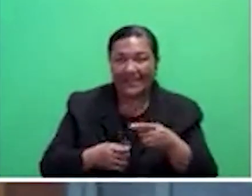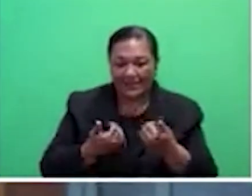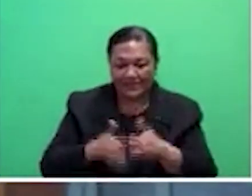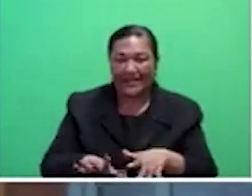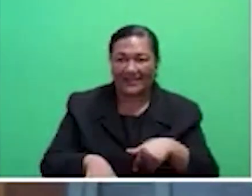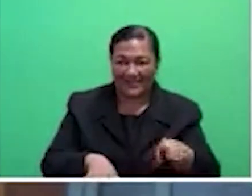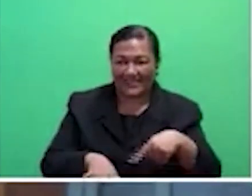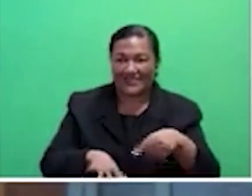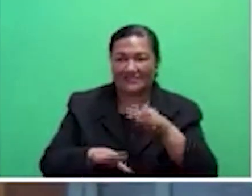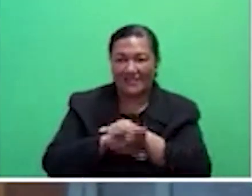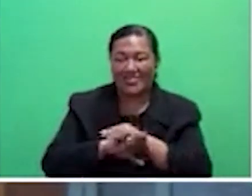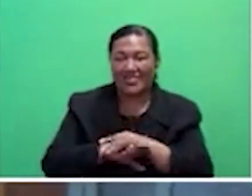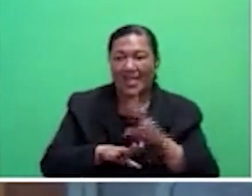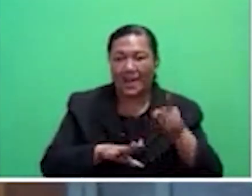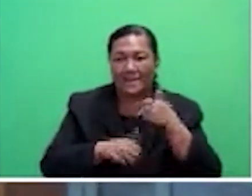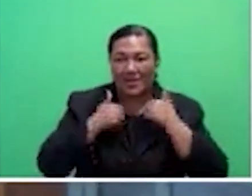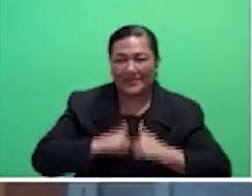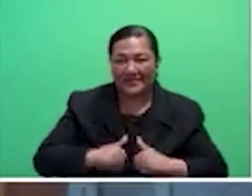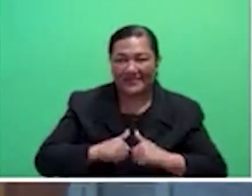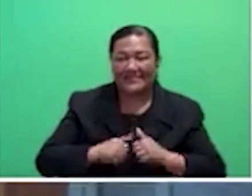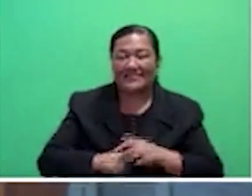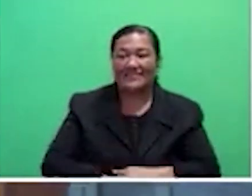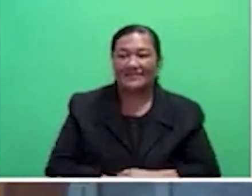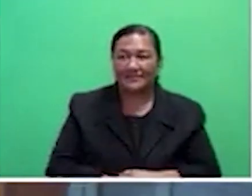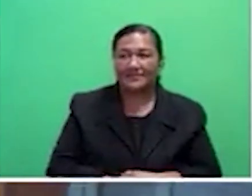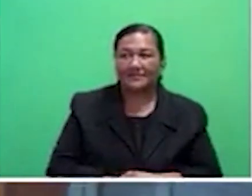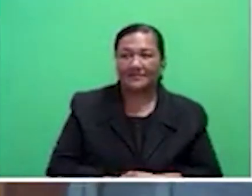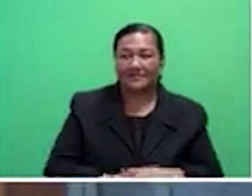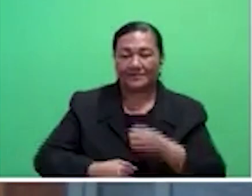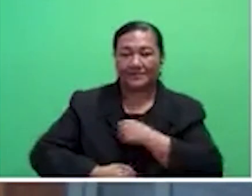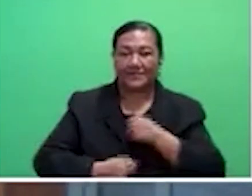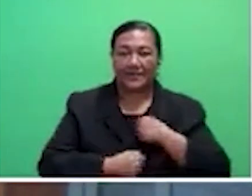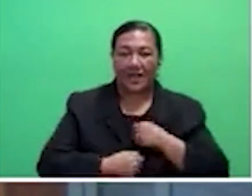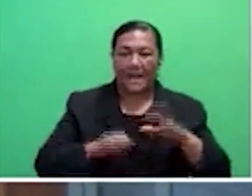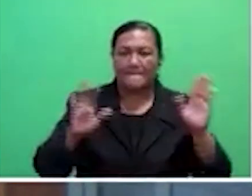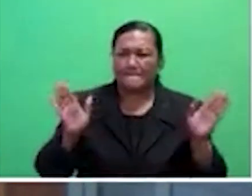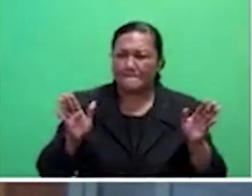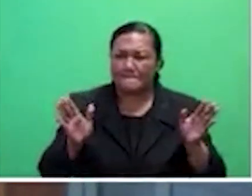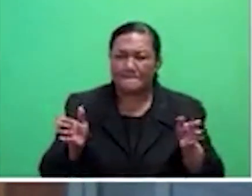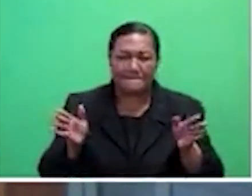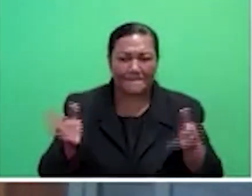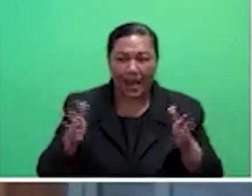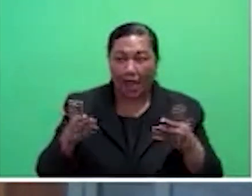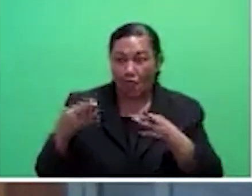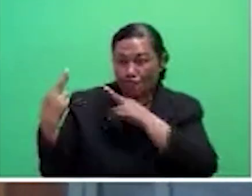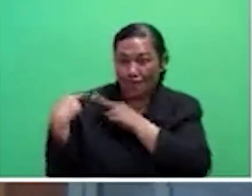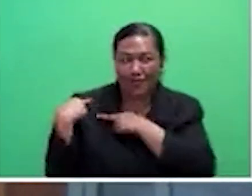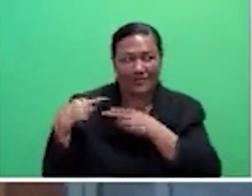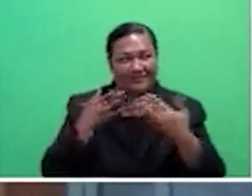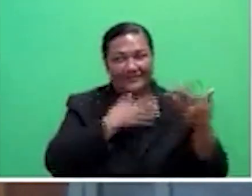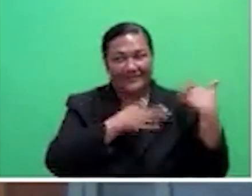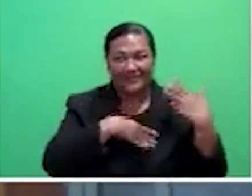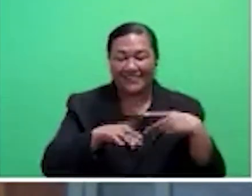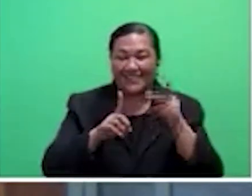month. We know that the RFMF has played a role in many disruptive political events in the past.